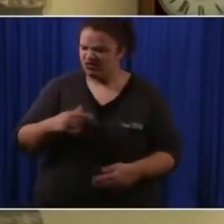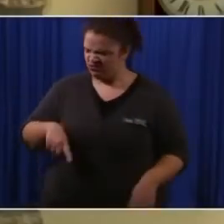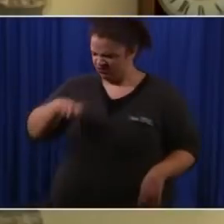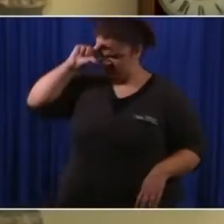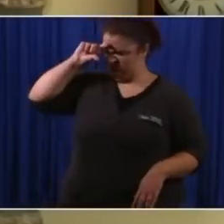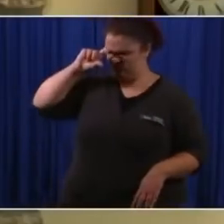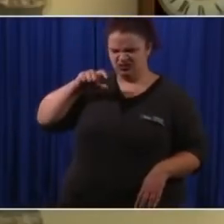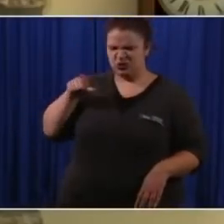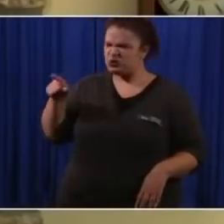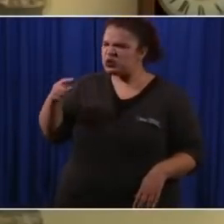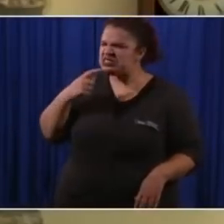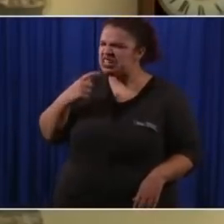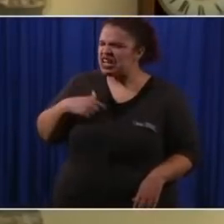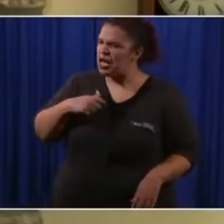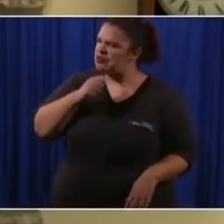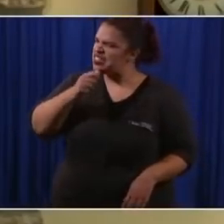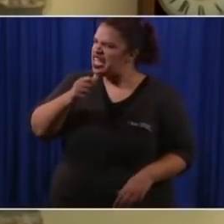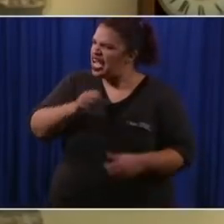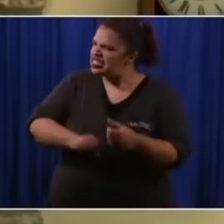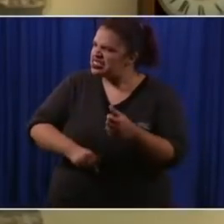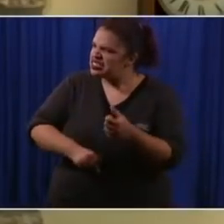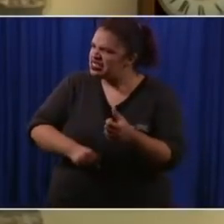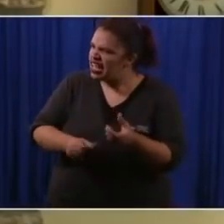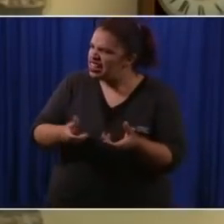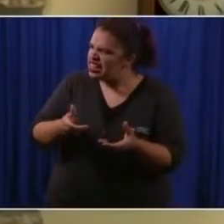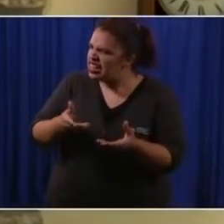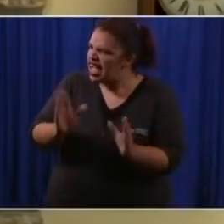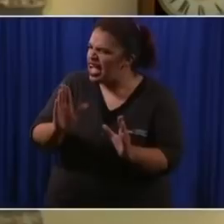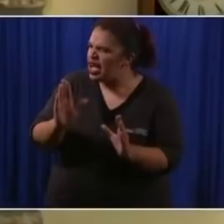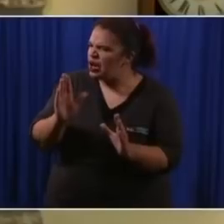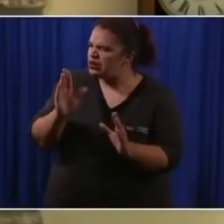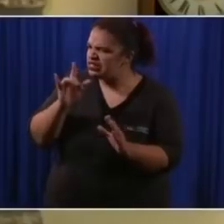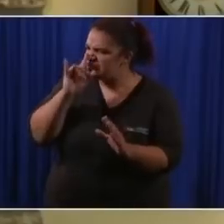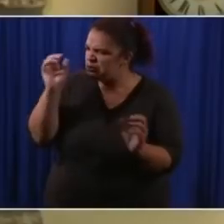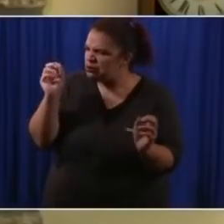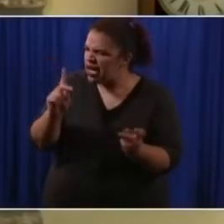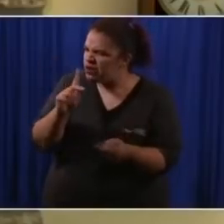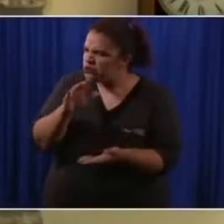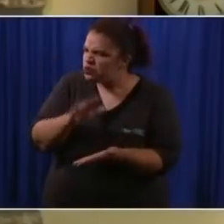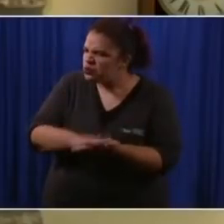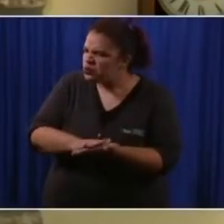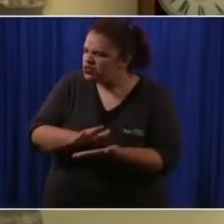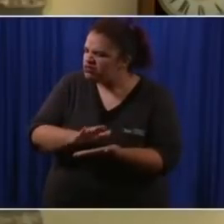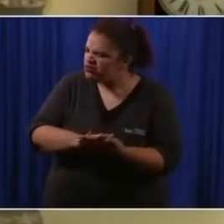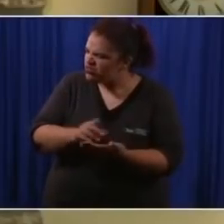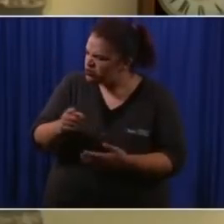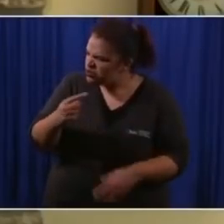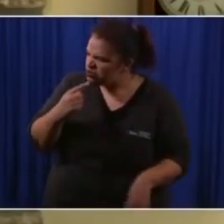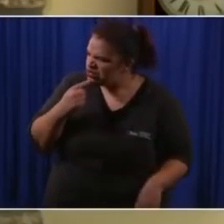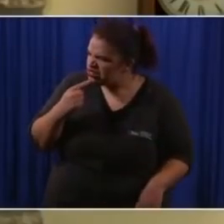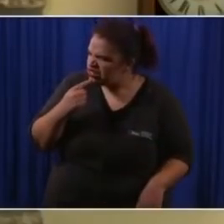the green light to go back to school. Is that what you said? Yeah,